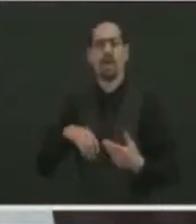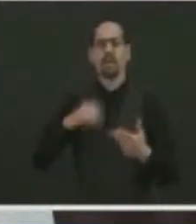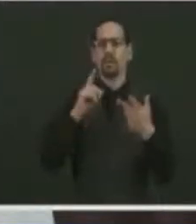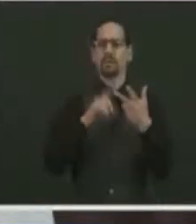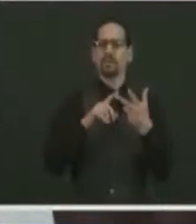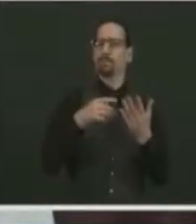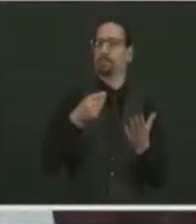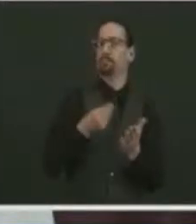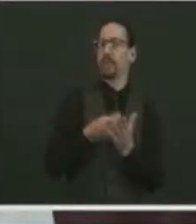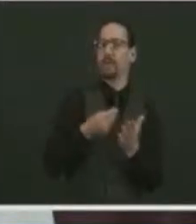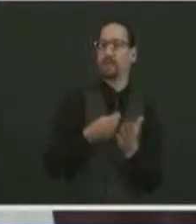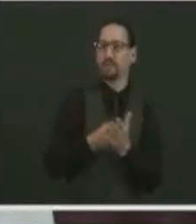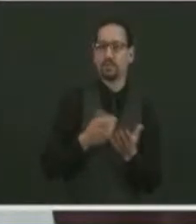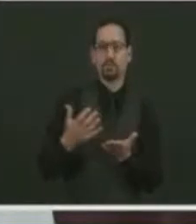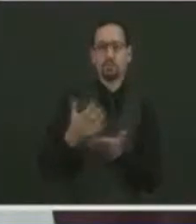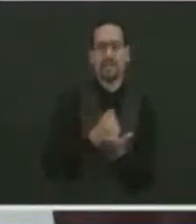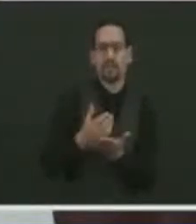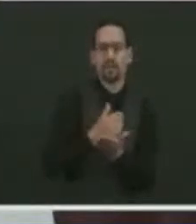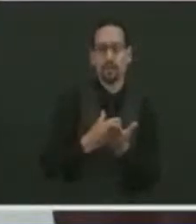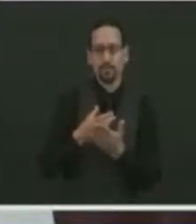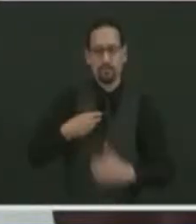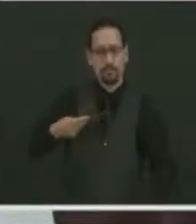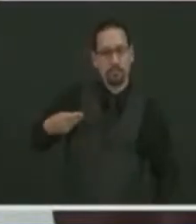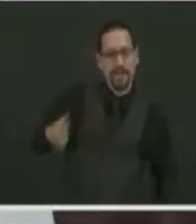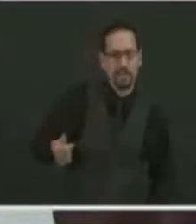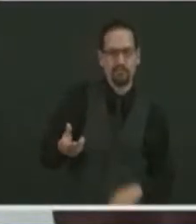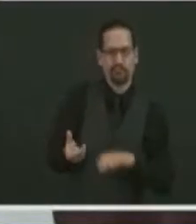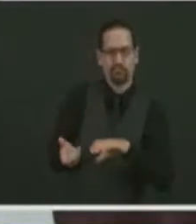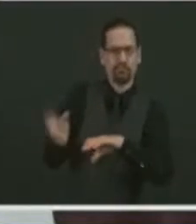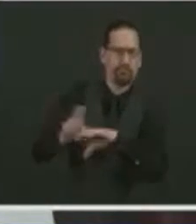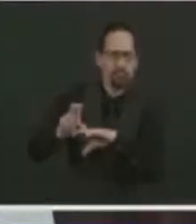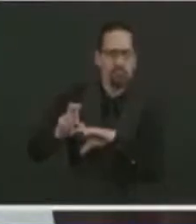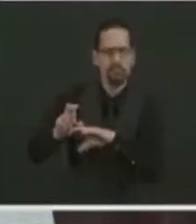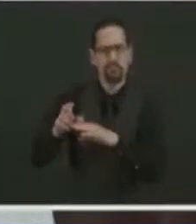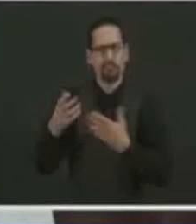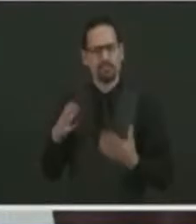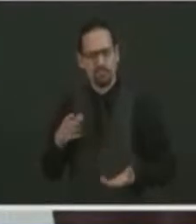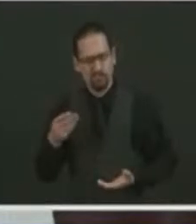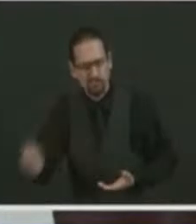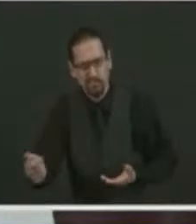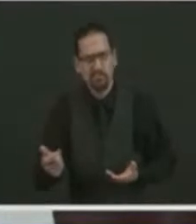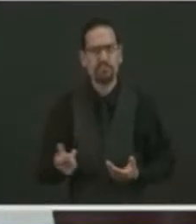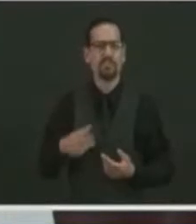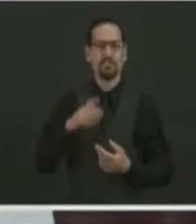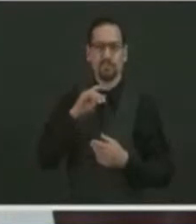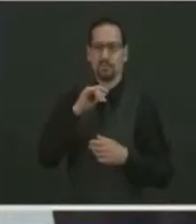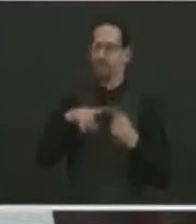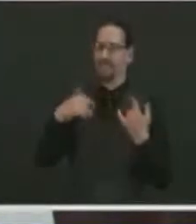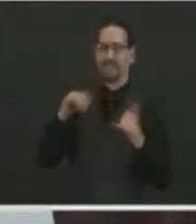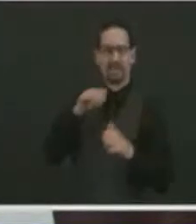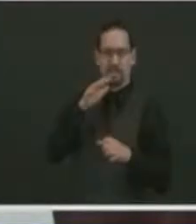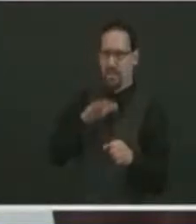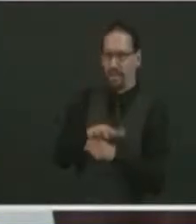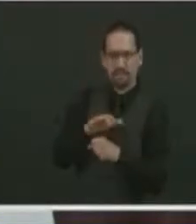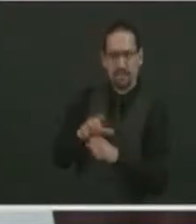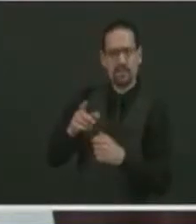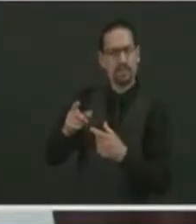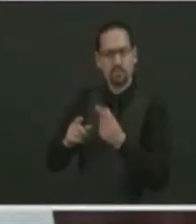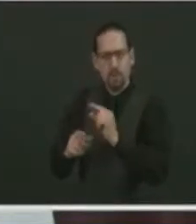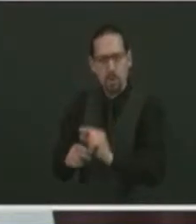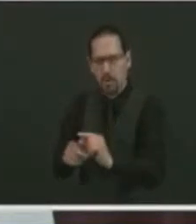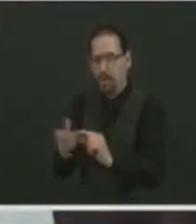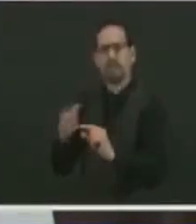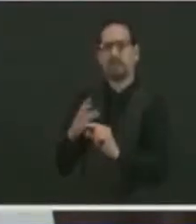bonuses in order to help the lowest wage people. We've been constantly supplying PPE. So look,